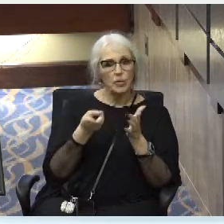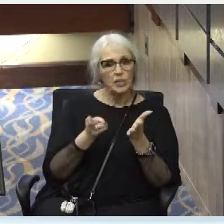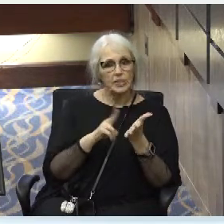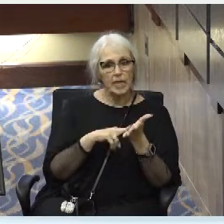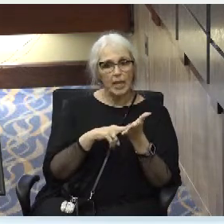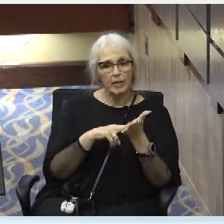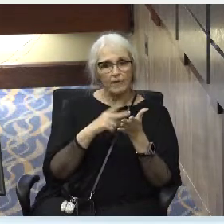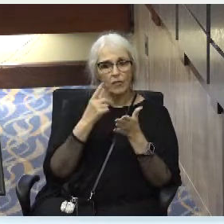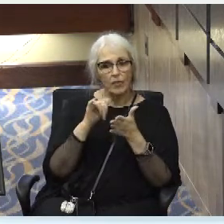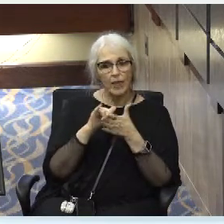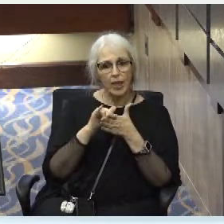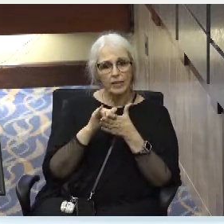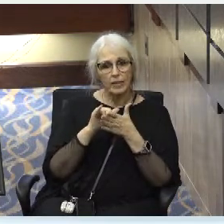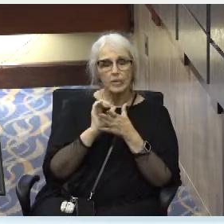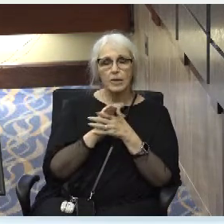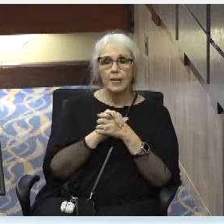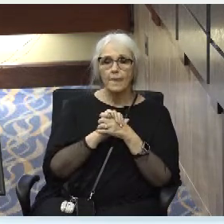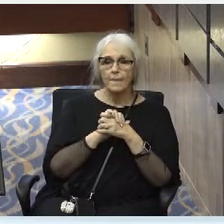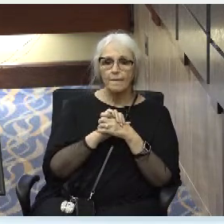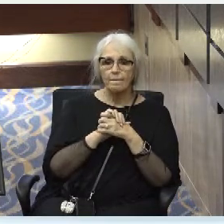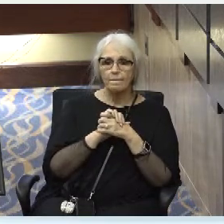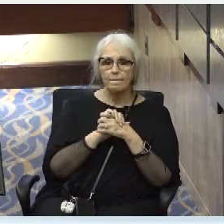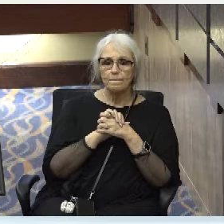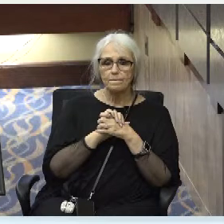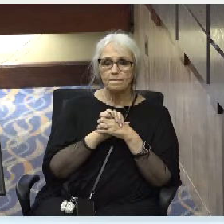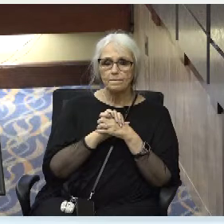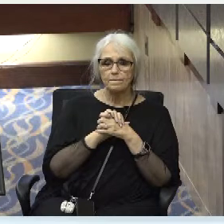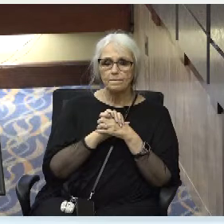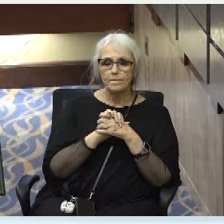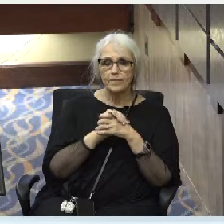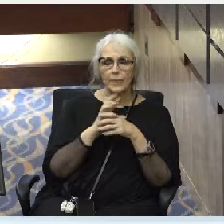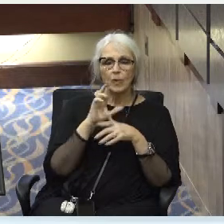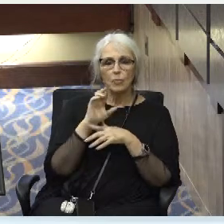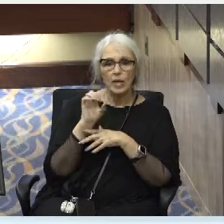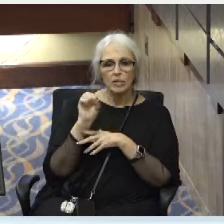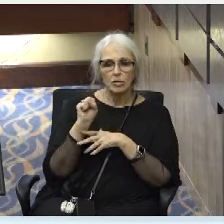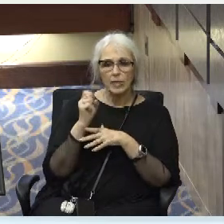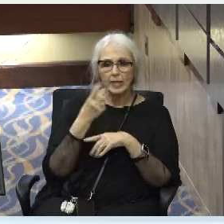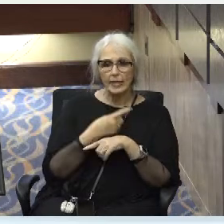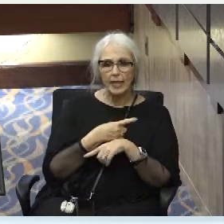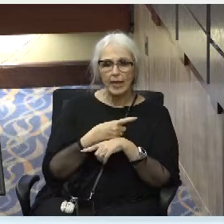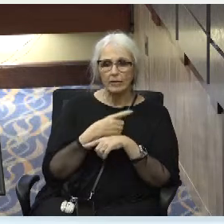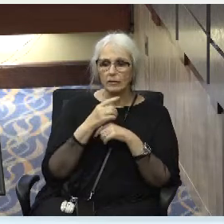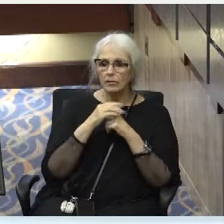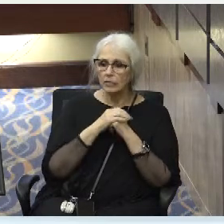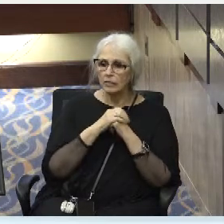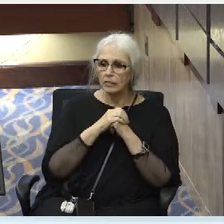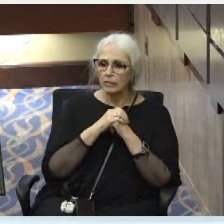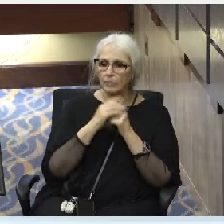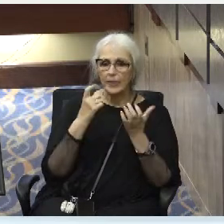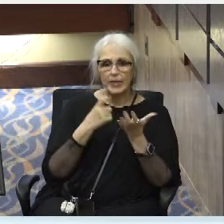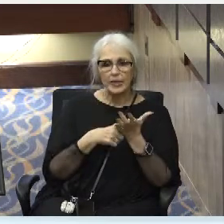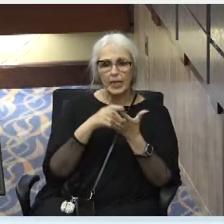reading on the ordinance setting departments. And then a resolution setting the date for the public hearing and vote on the tax rate.